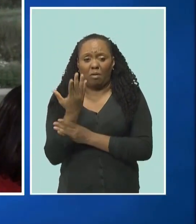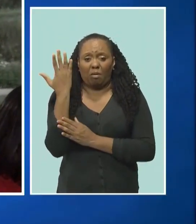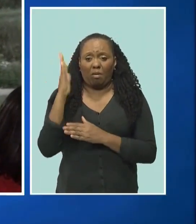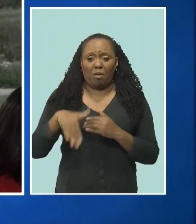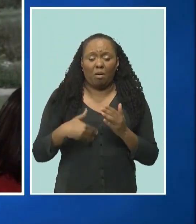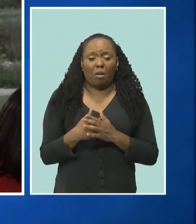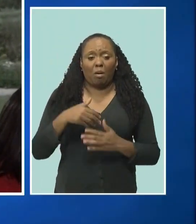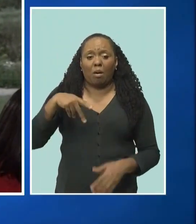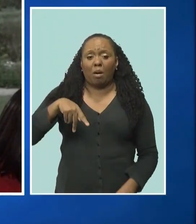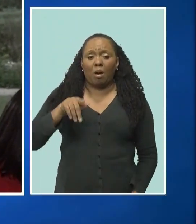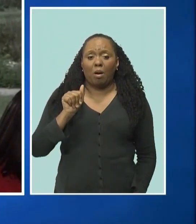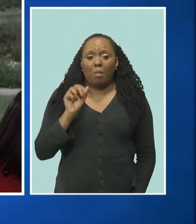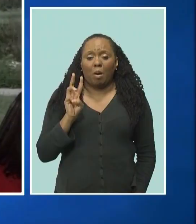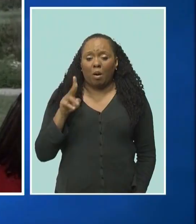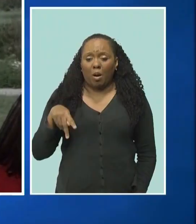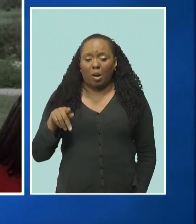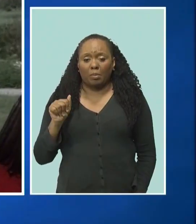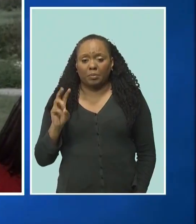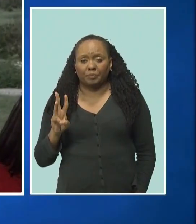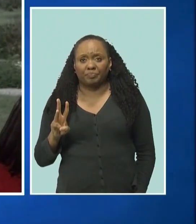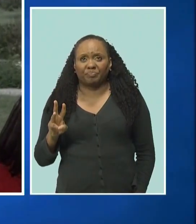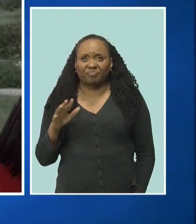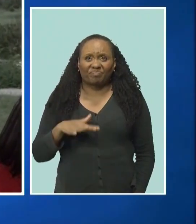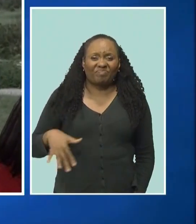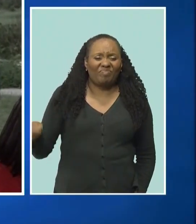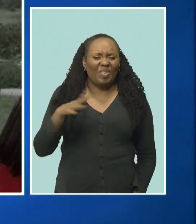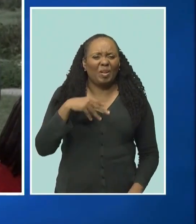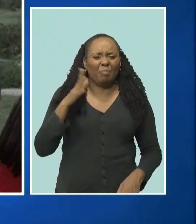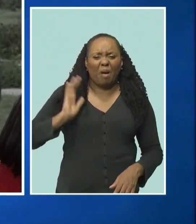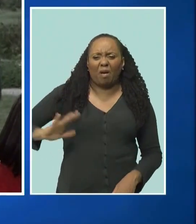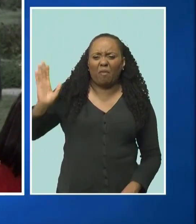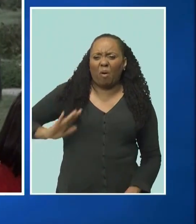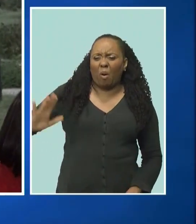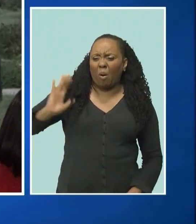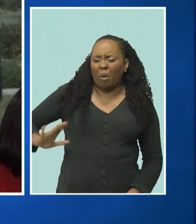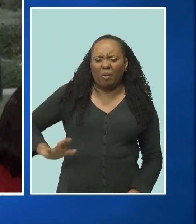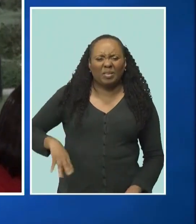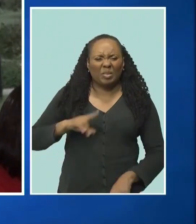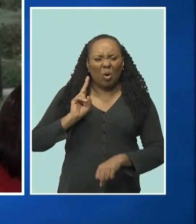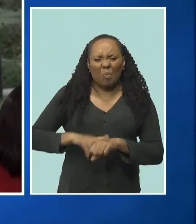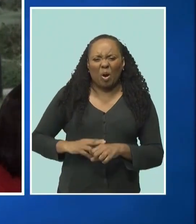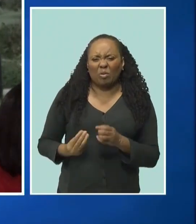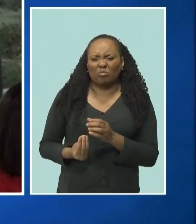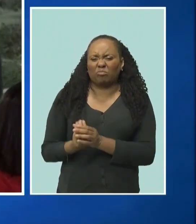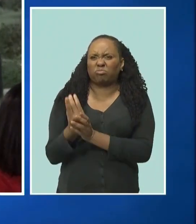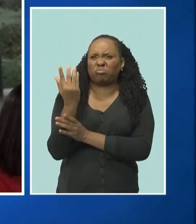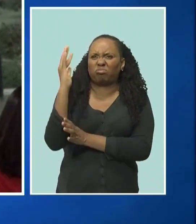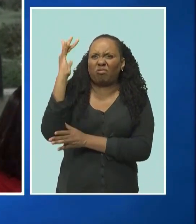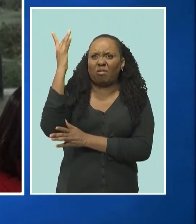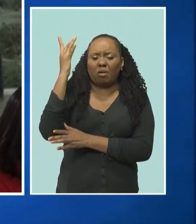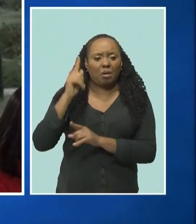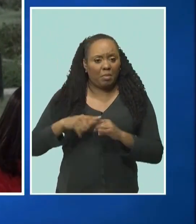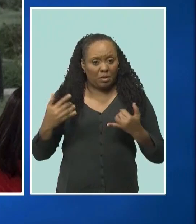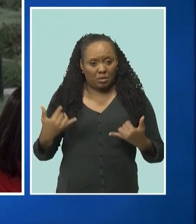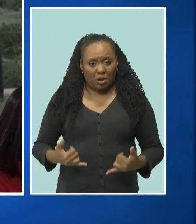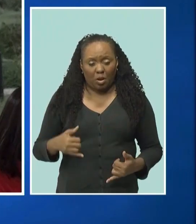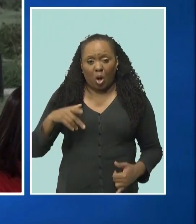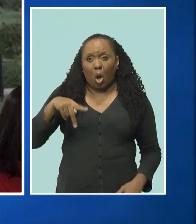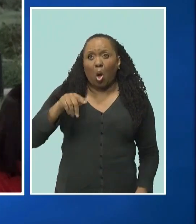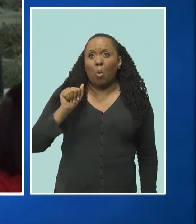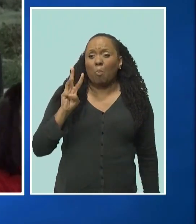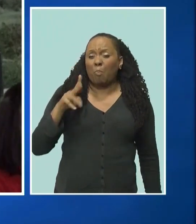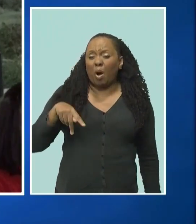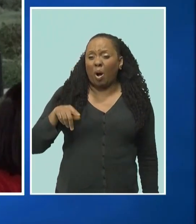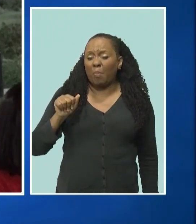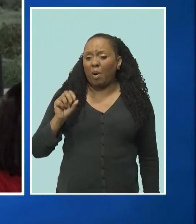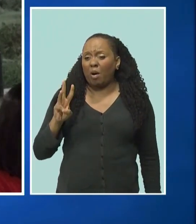grow pawpaw all about the place in your backyard everywhere. Look at the trees and see how the top is drying up. And we have